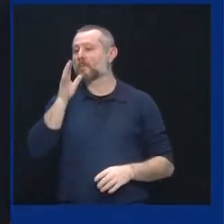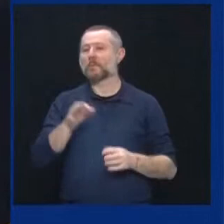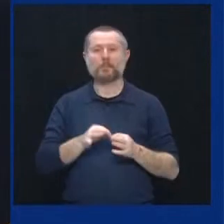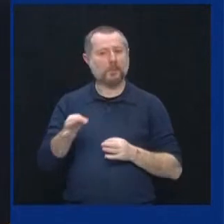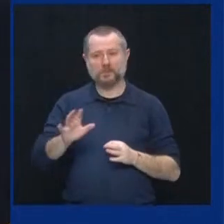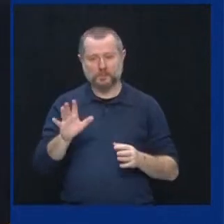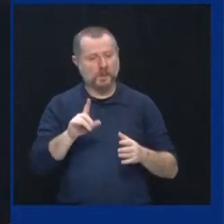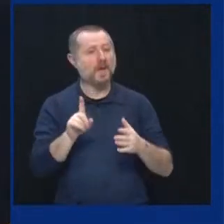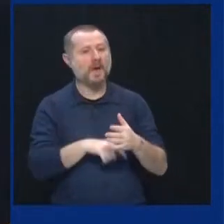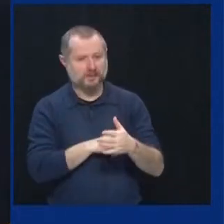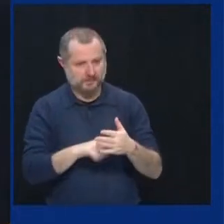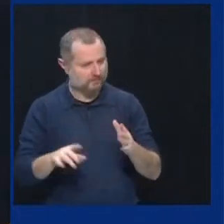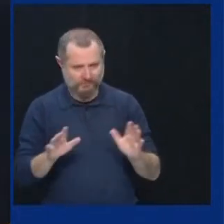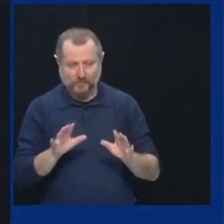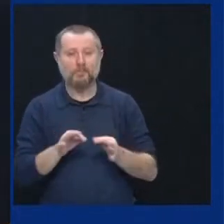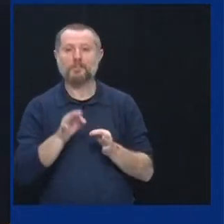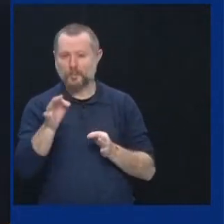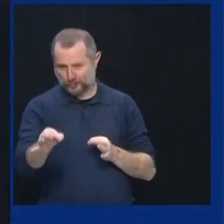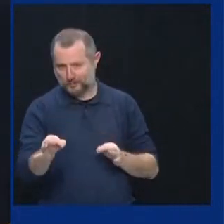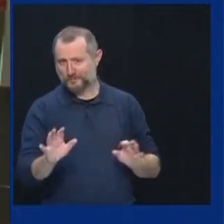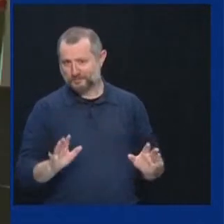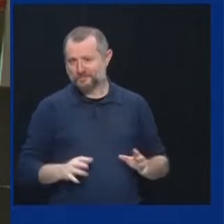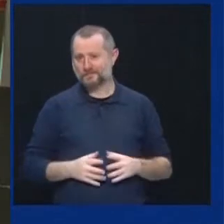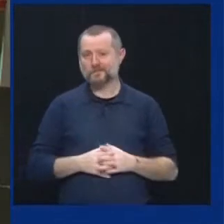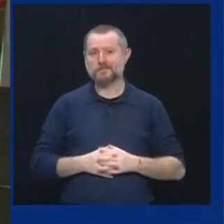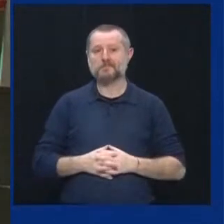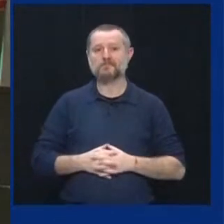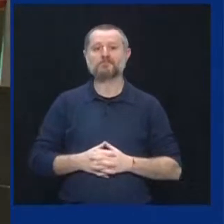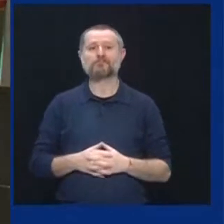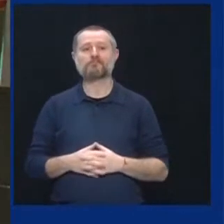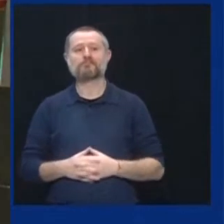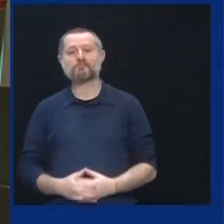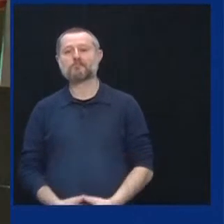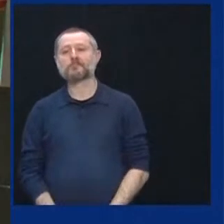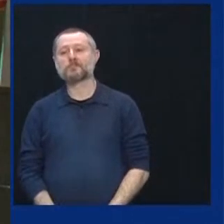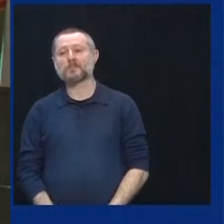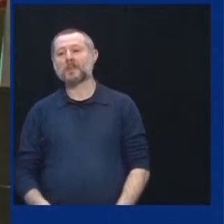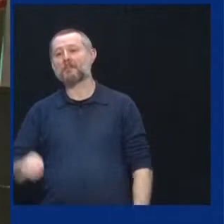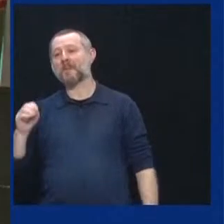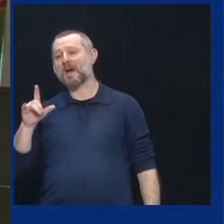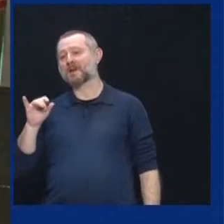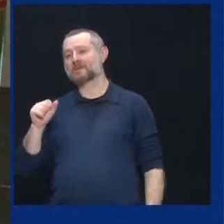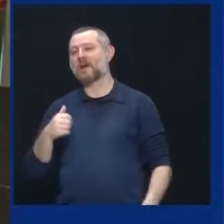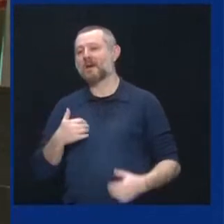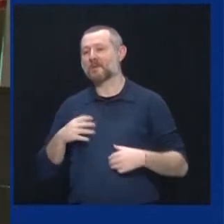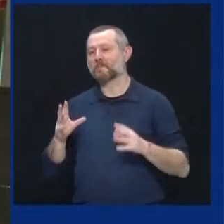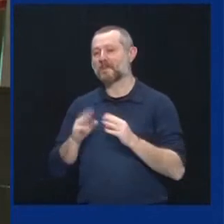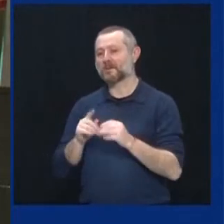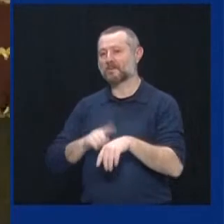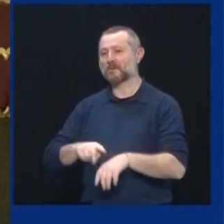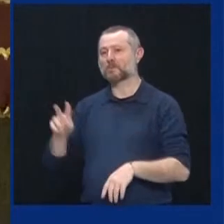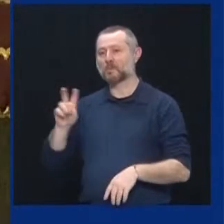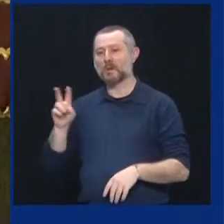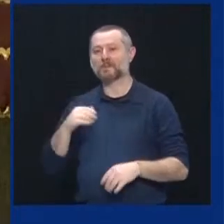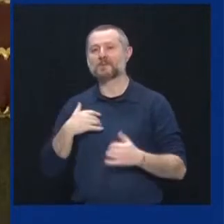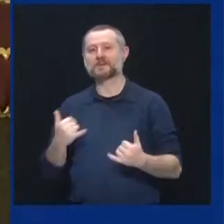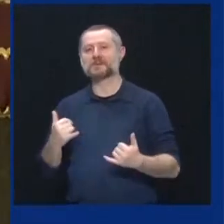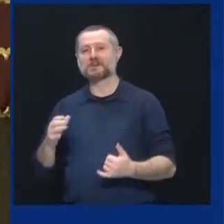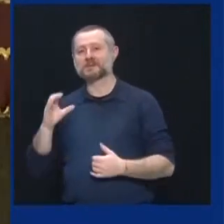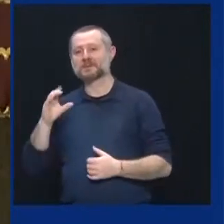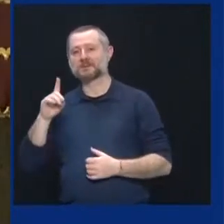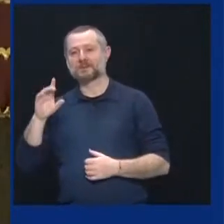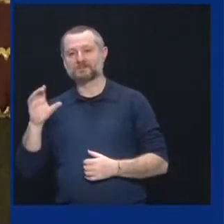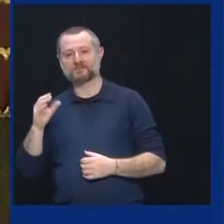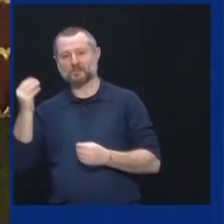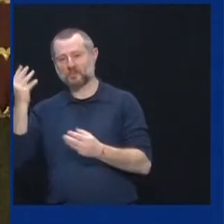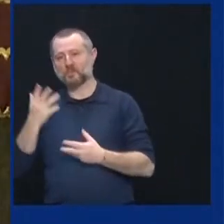one last point, there is a CDC call today at 2 p.m. So if we get any additional information from the CDC at 2 o'clock, we'll put out a press release immediately following